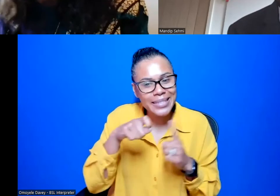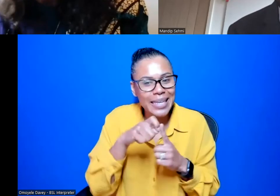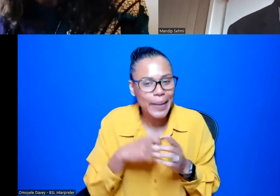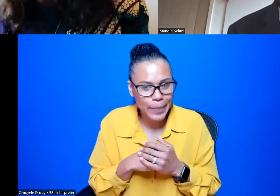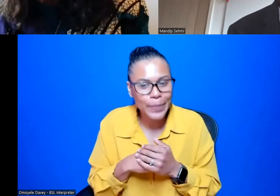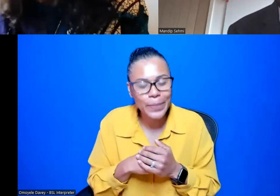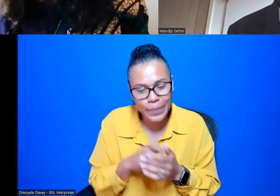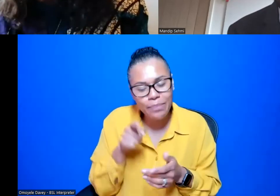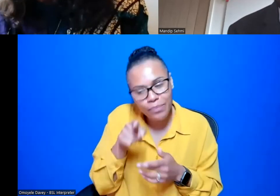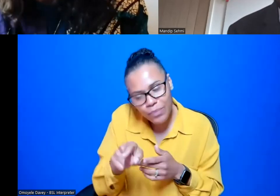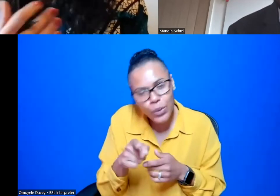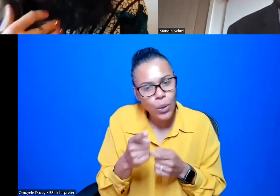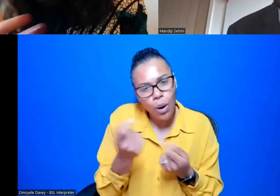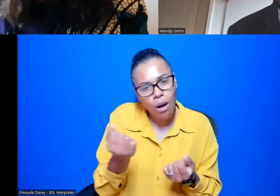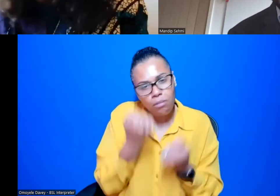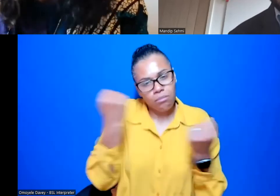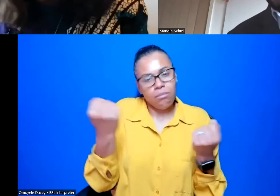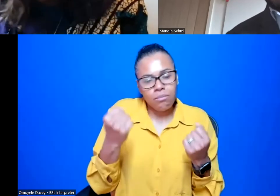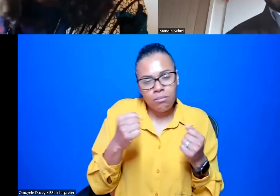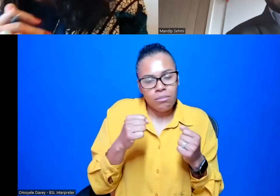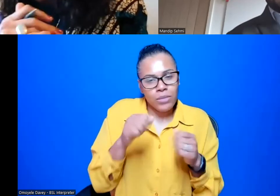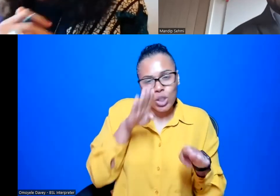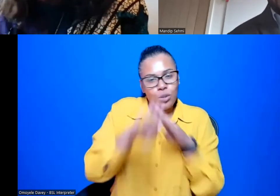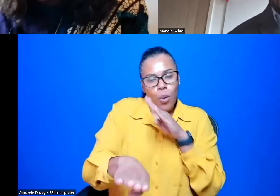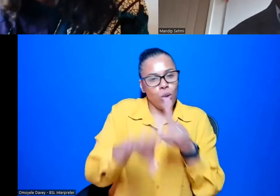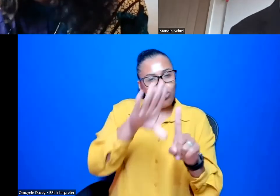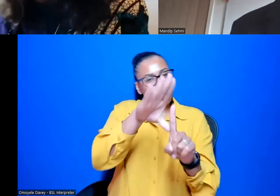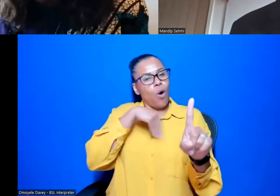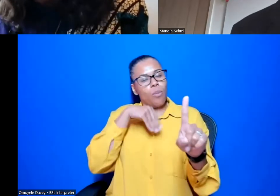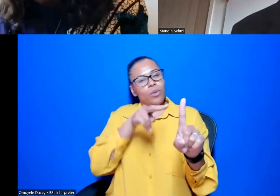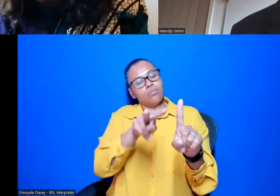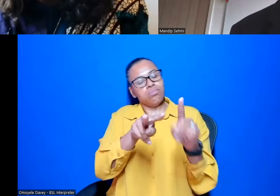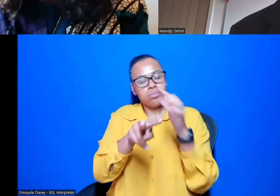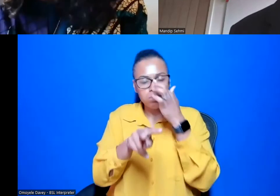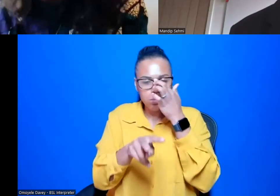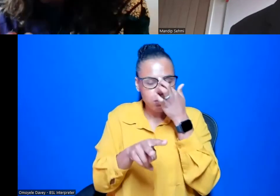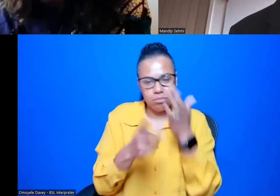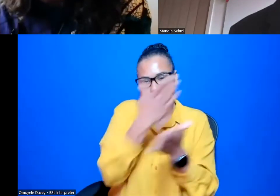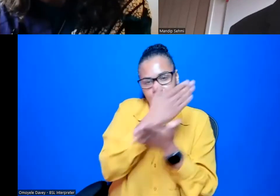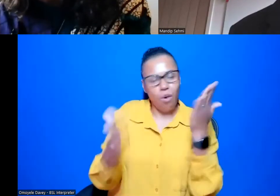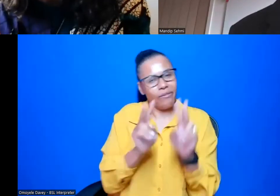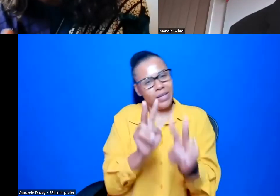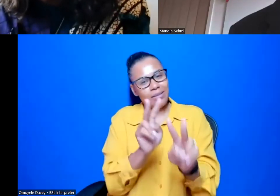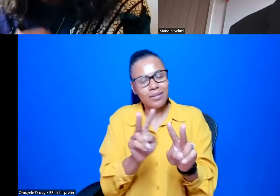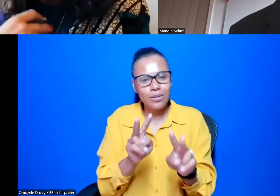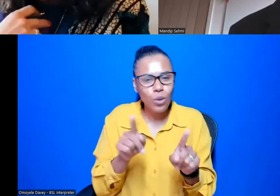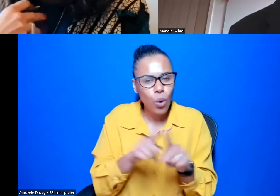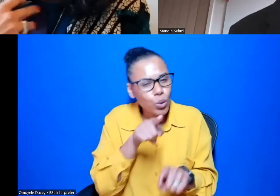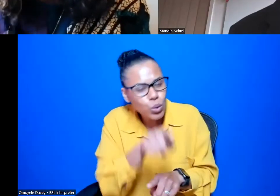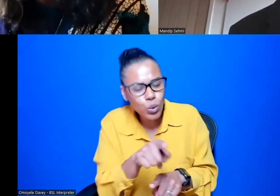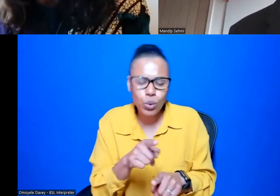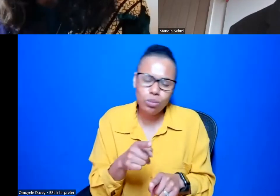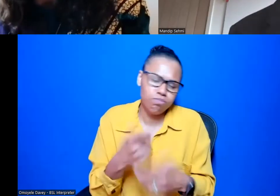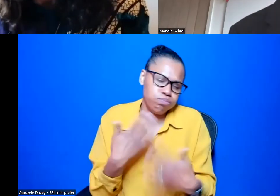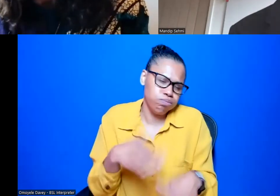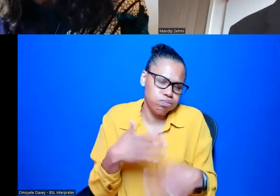you as a sports role model, it cannot be, argued with. Giving back to the sport, we